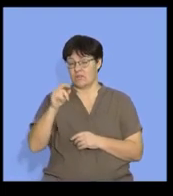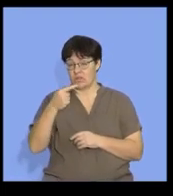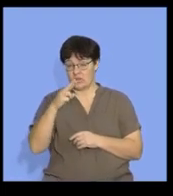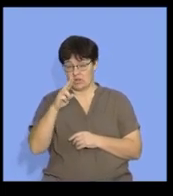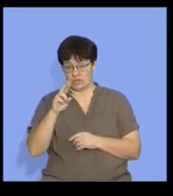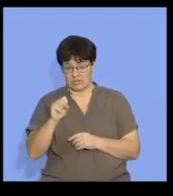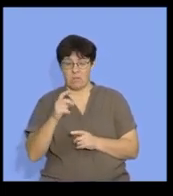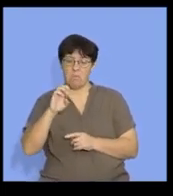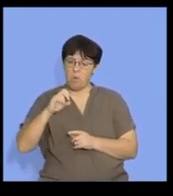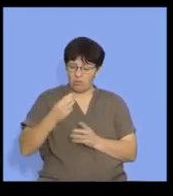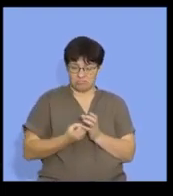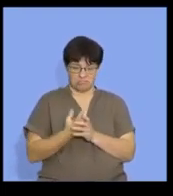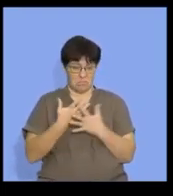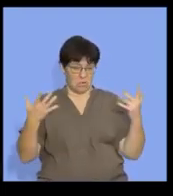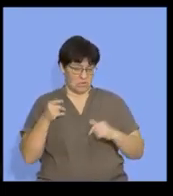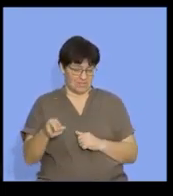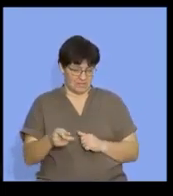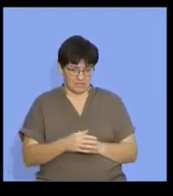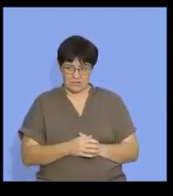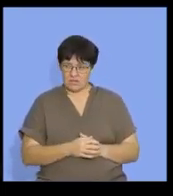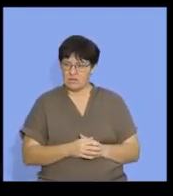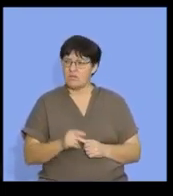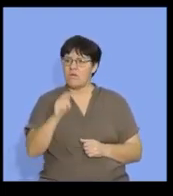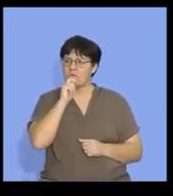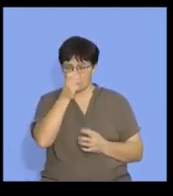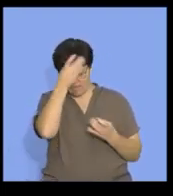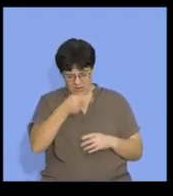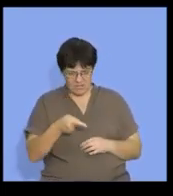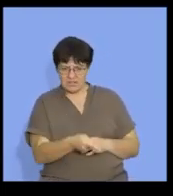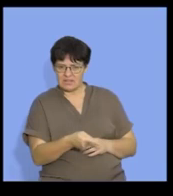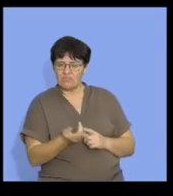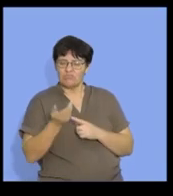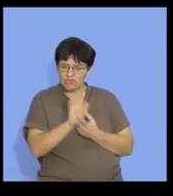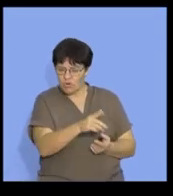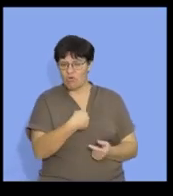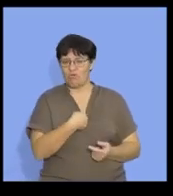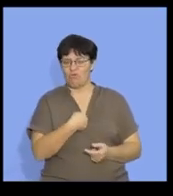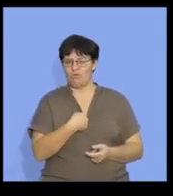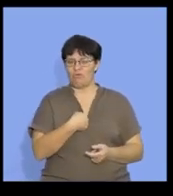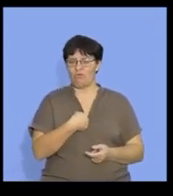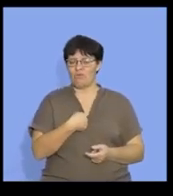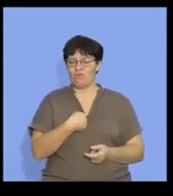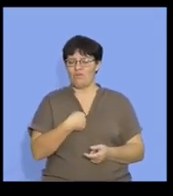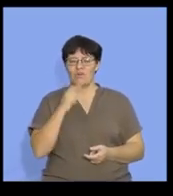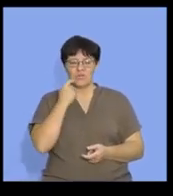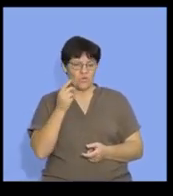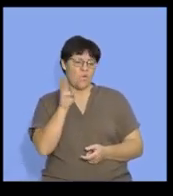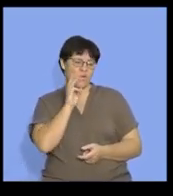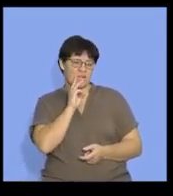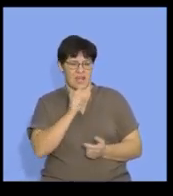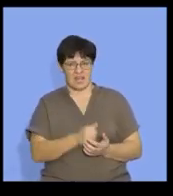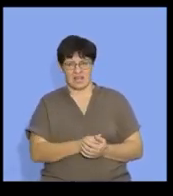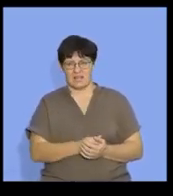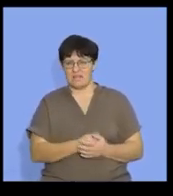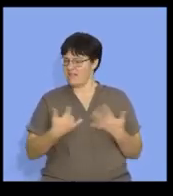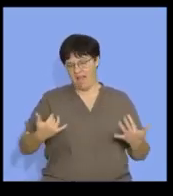mold. Look, I used my information because what did it show me? It showed me the sugar water. So I'm being lucky here.